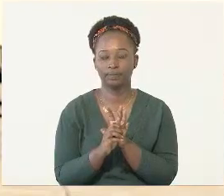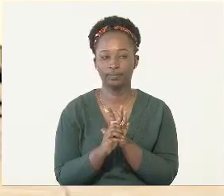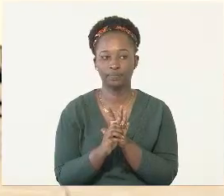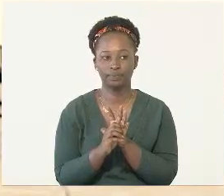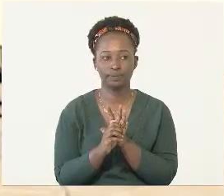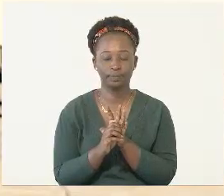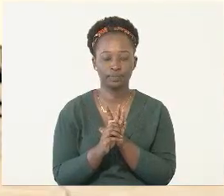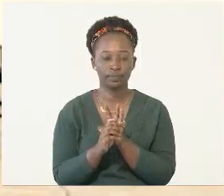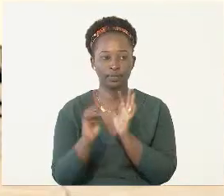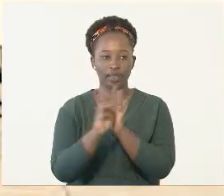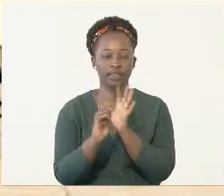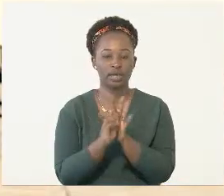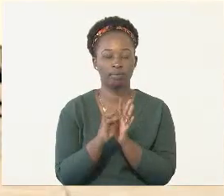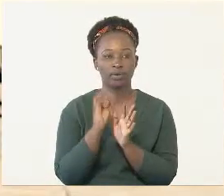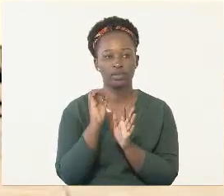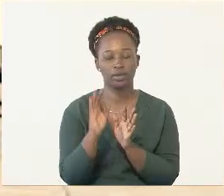of